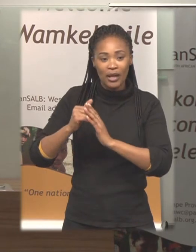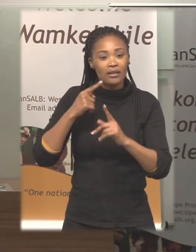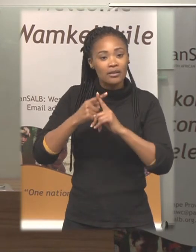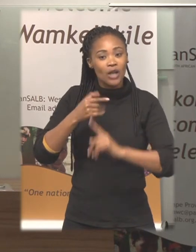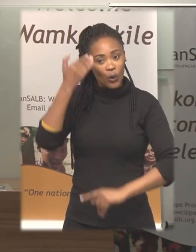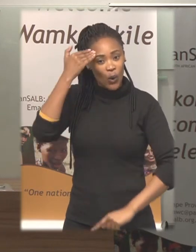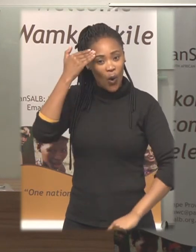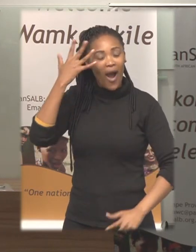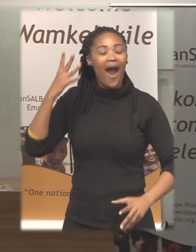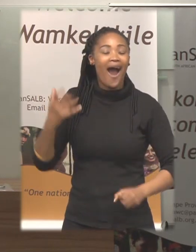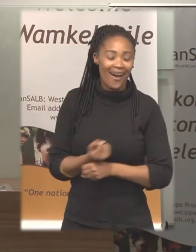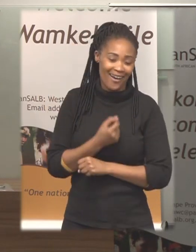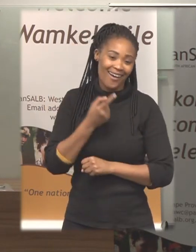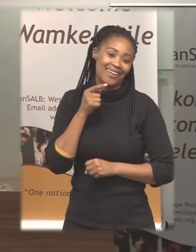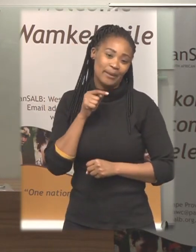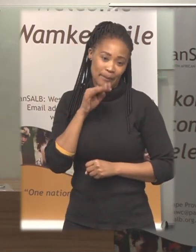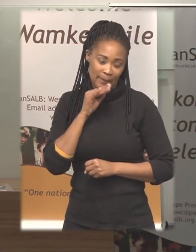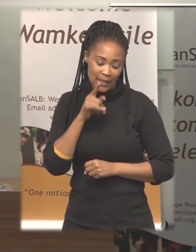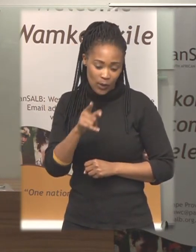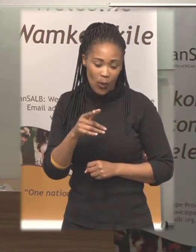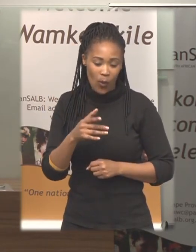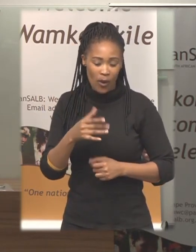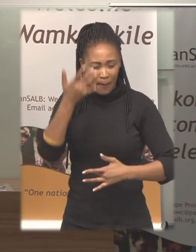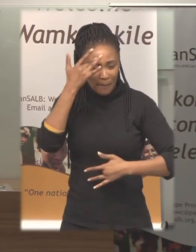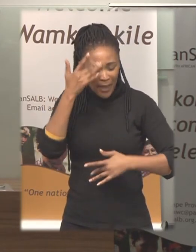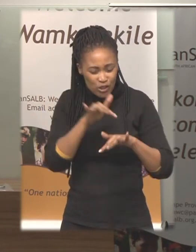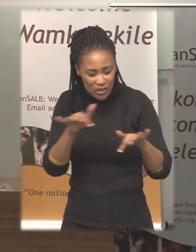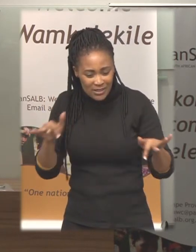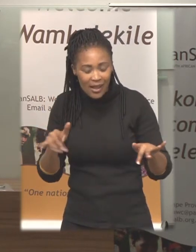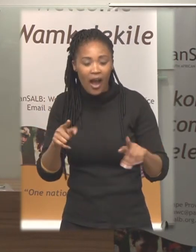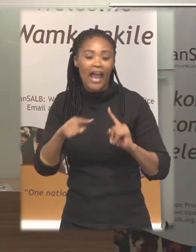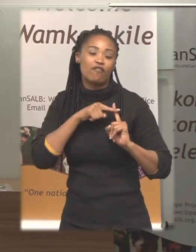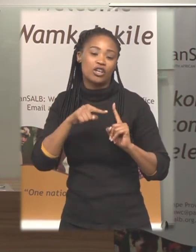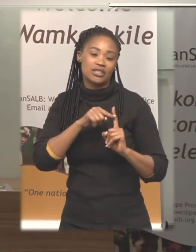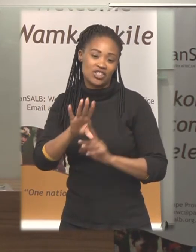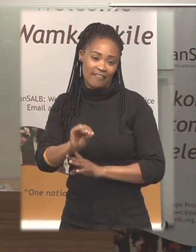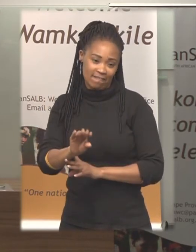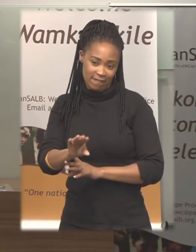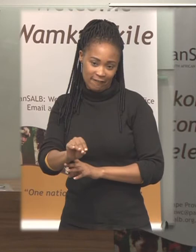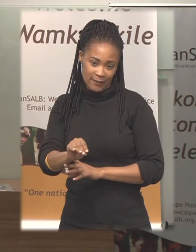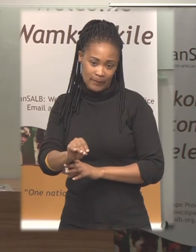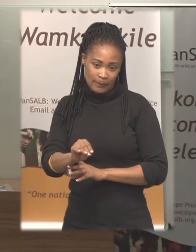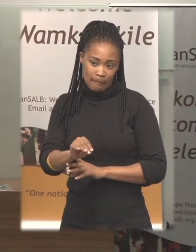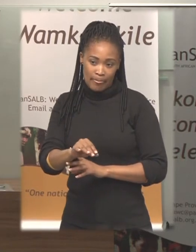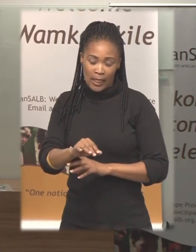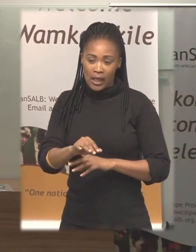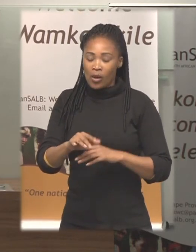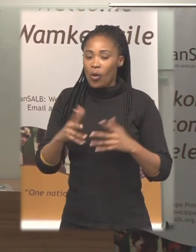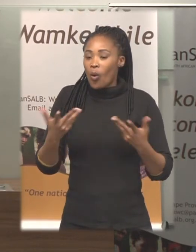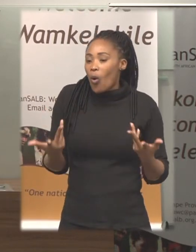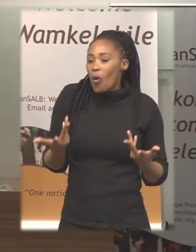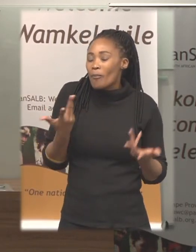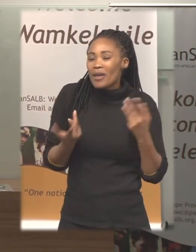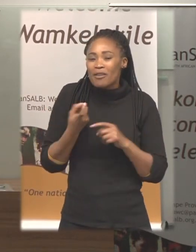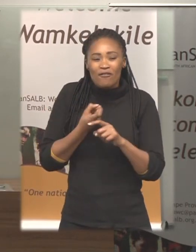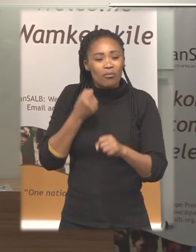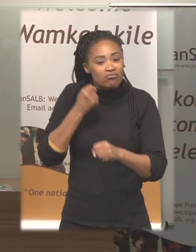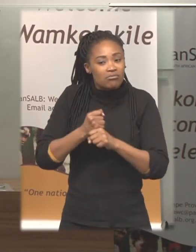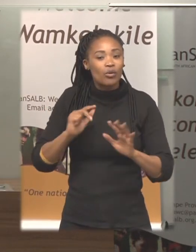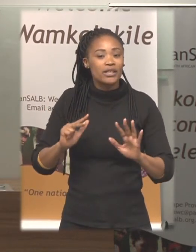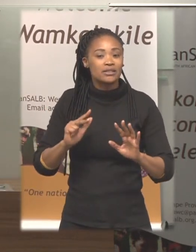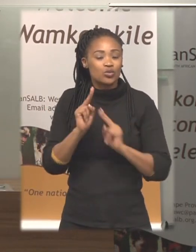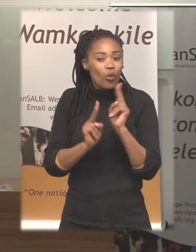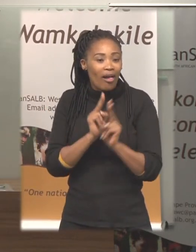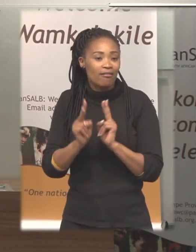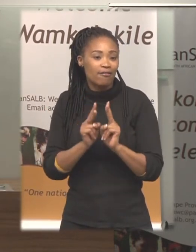your non-African language speakers will have to actually come in with that competence from grade 12, so that then they can really